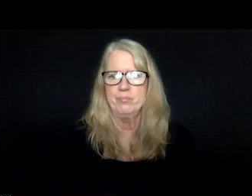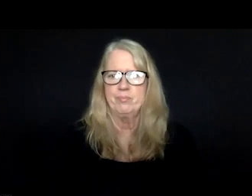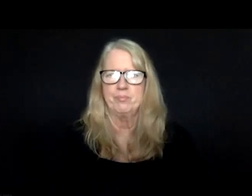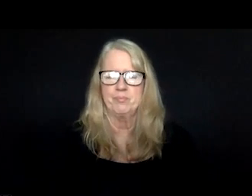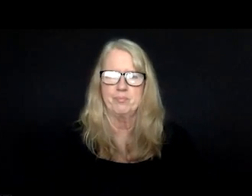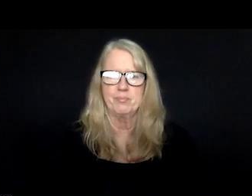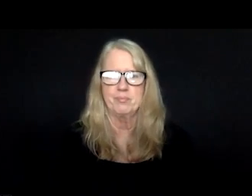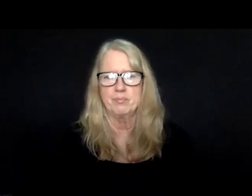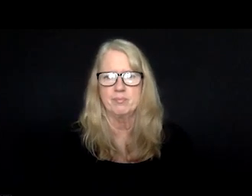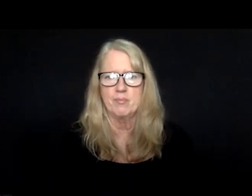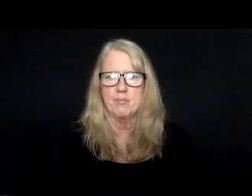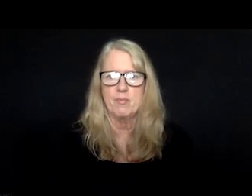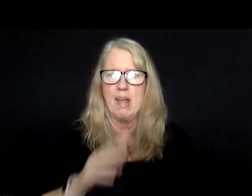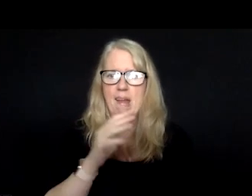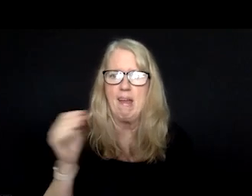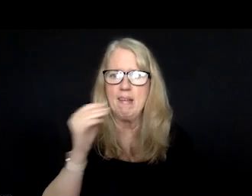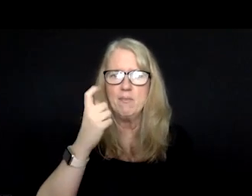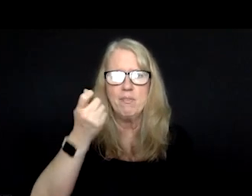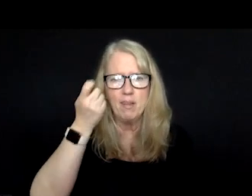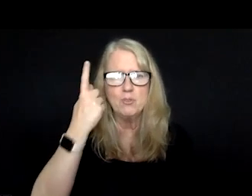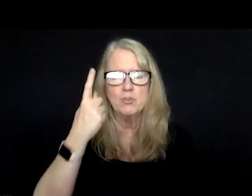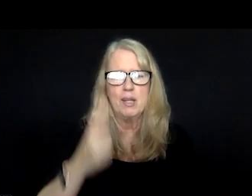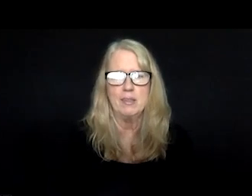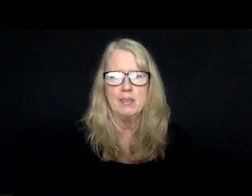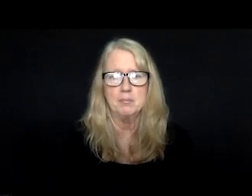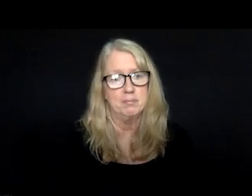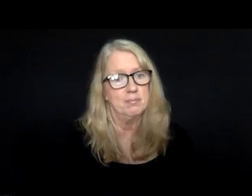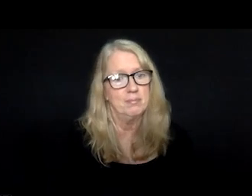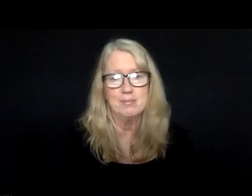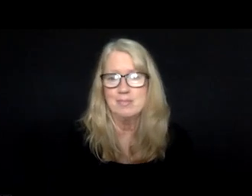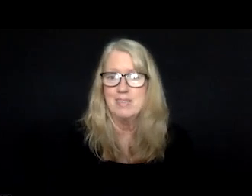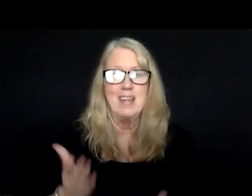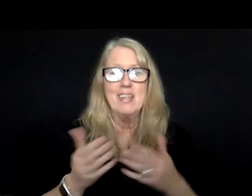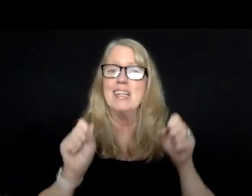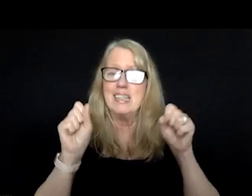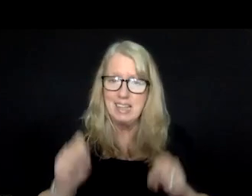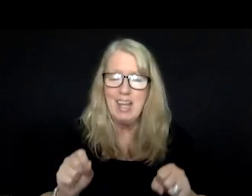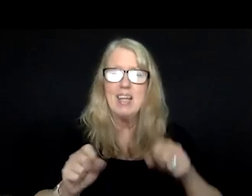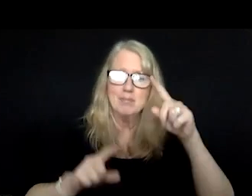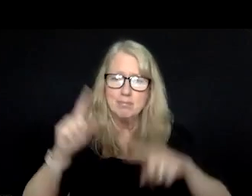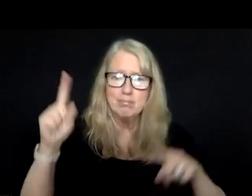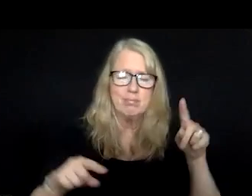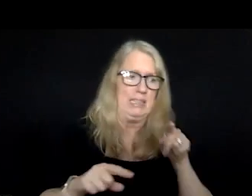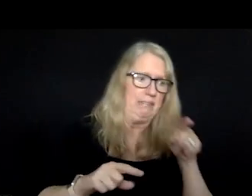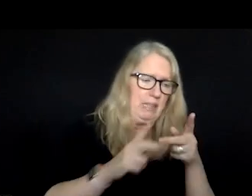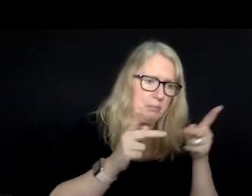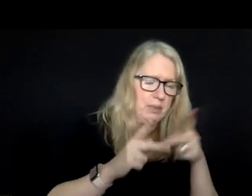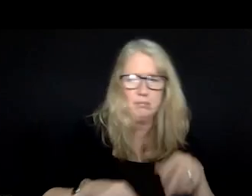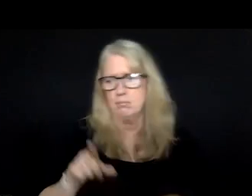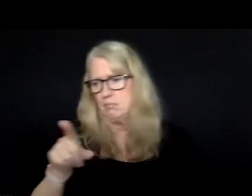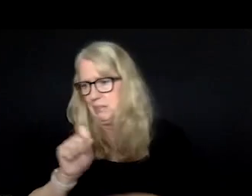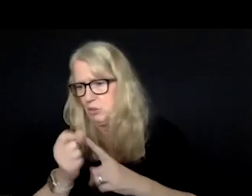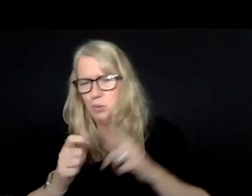and the understanding that things can be very different in different places and different